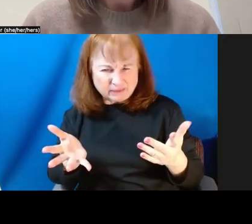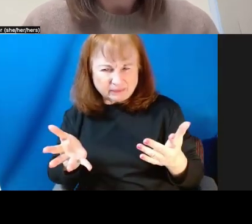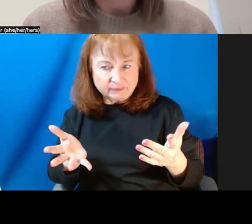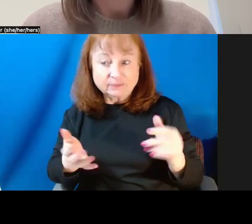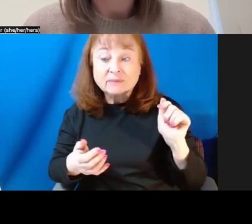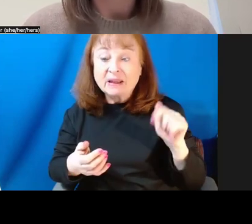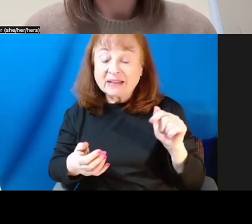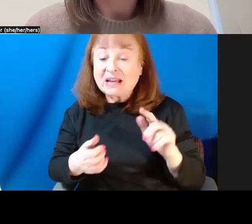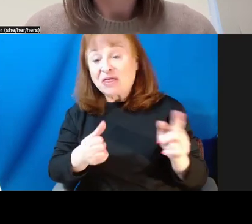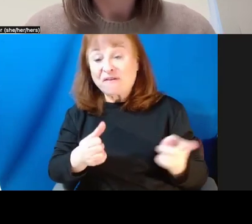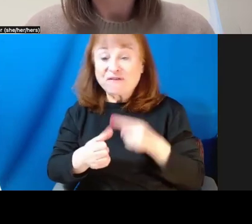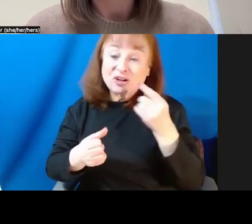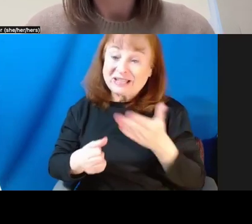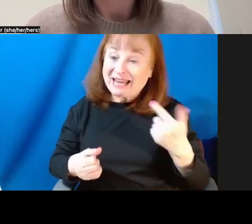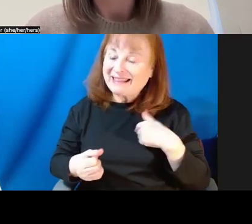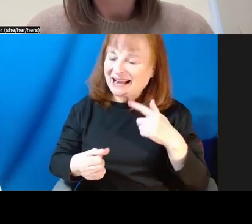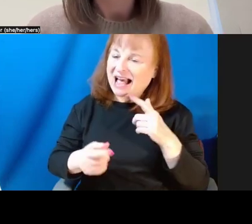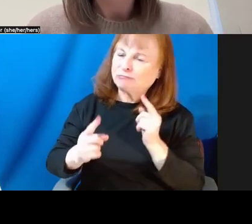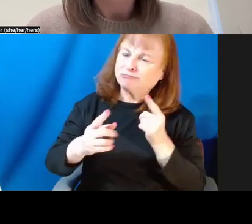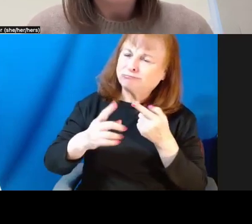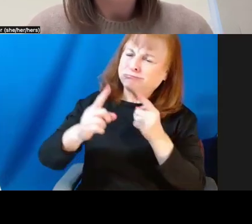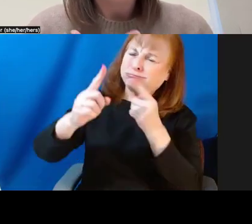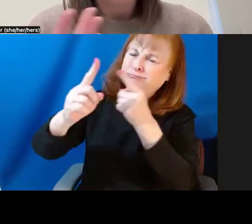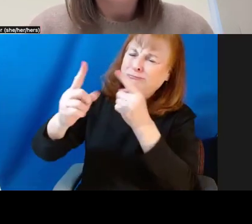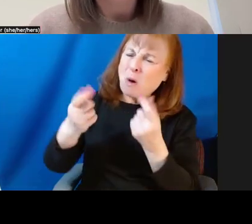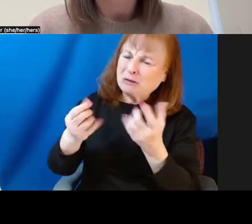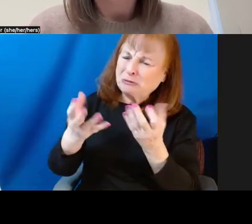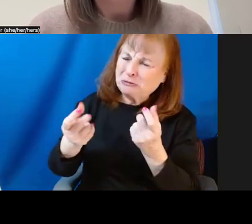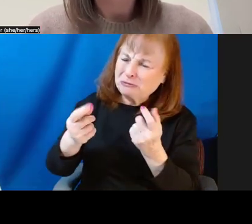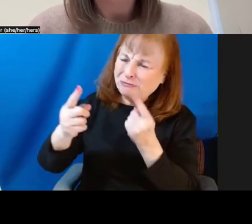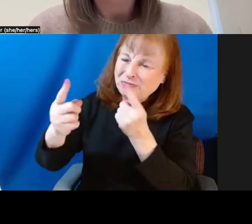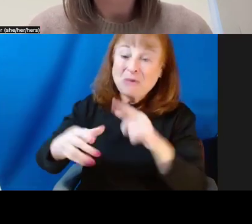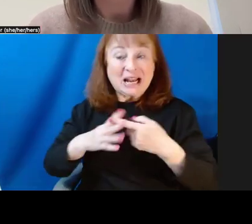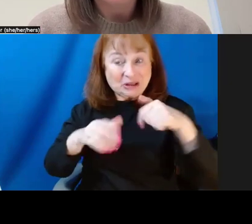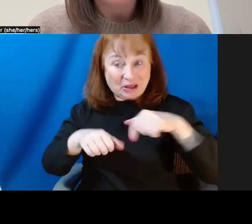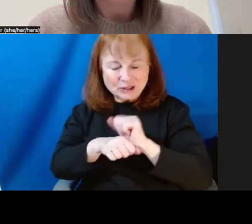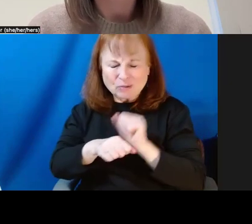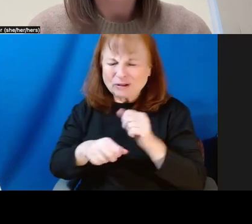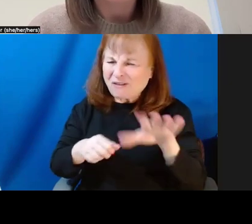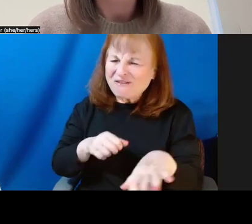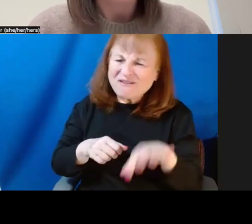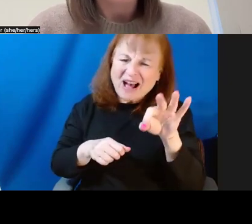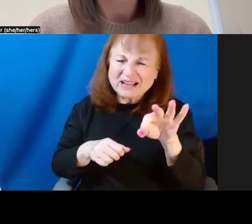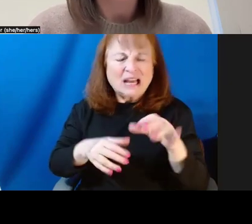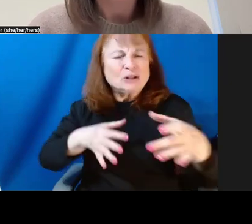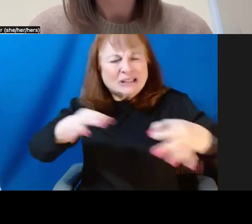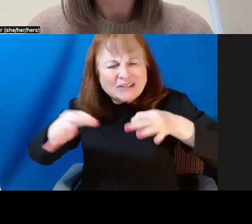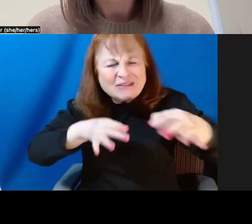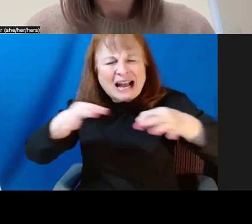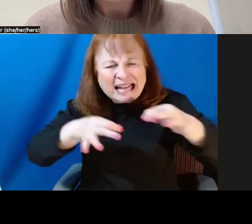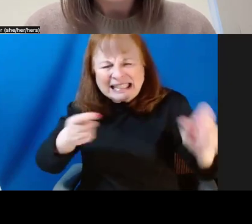This was the first thing that I set out to do when I began this work, was to just define core